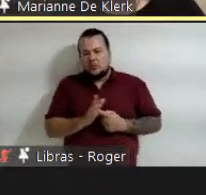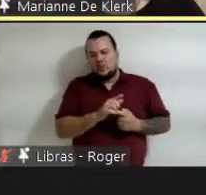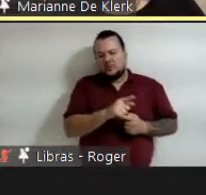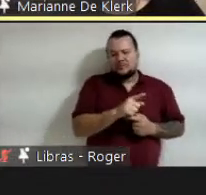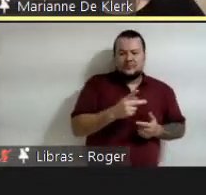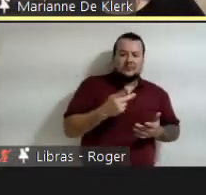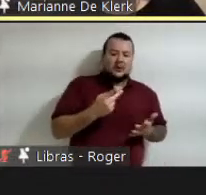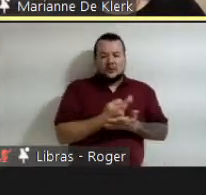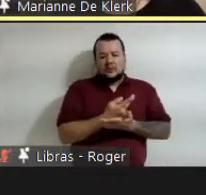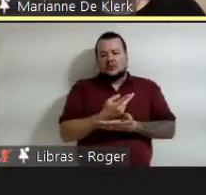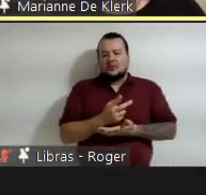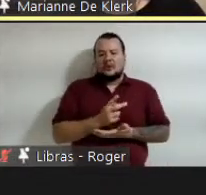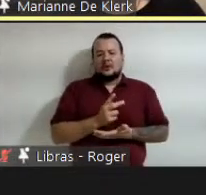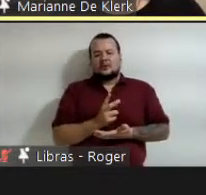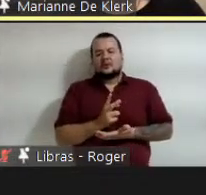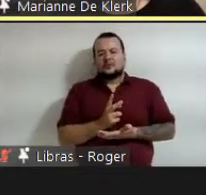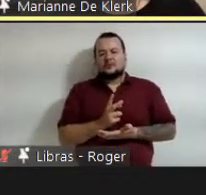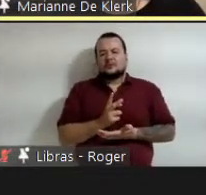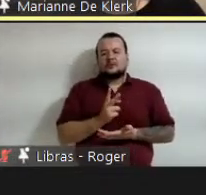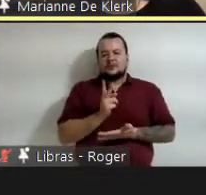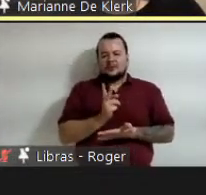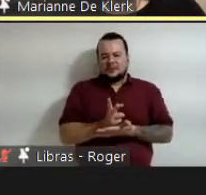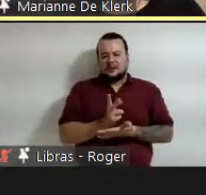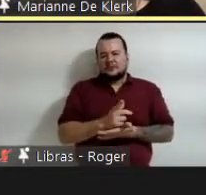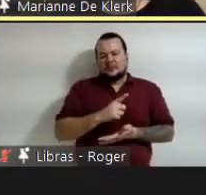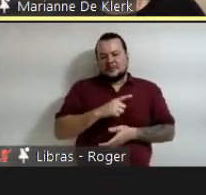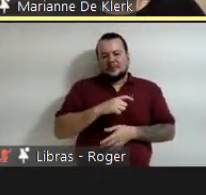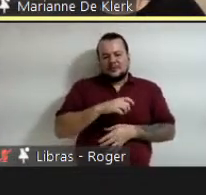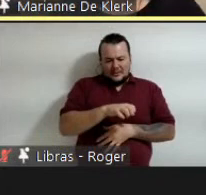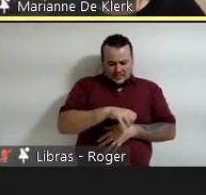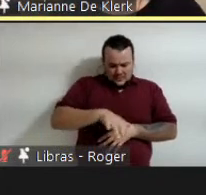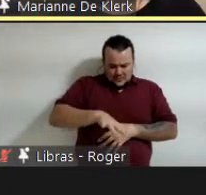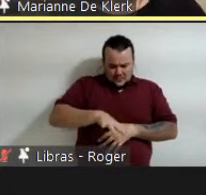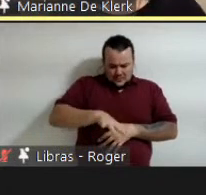central space, is now occupied by file cabinets.